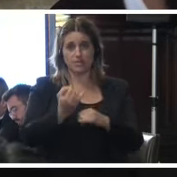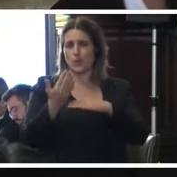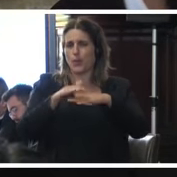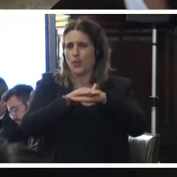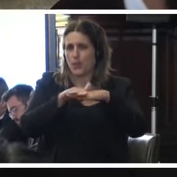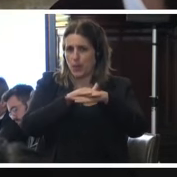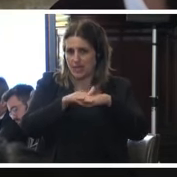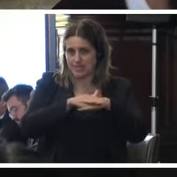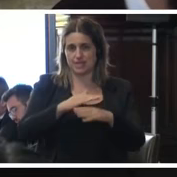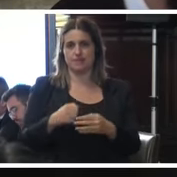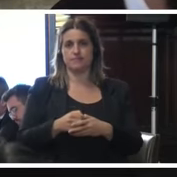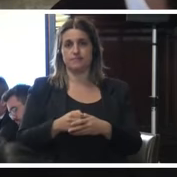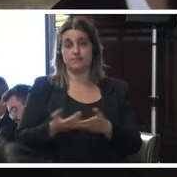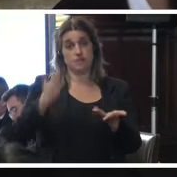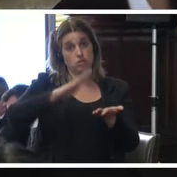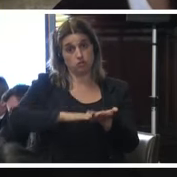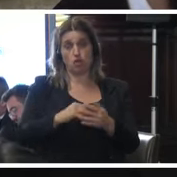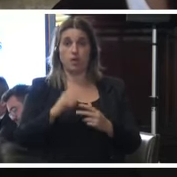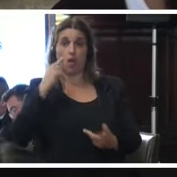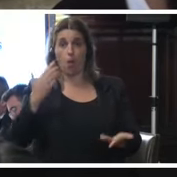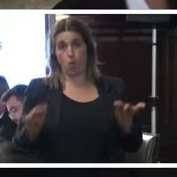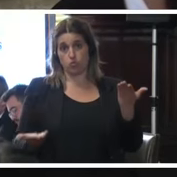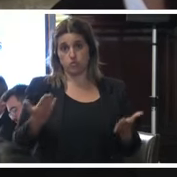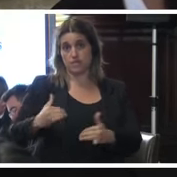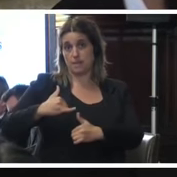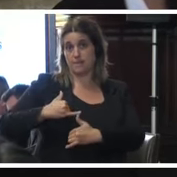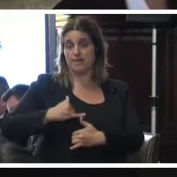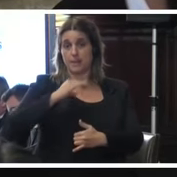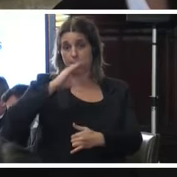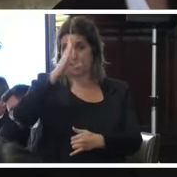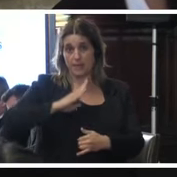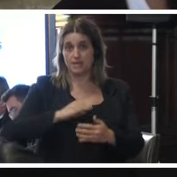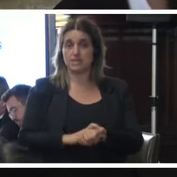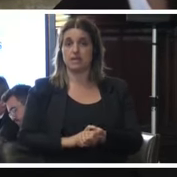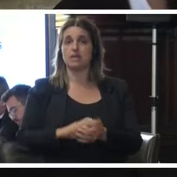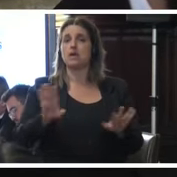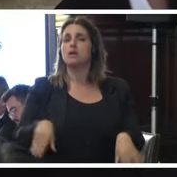on the Brazilian military injustice and on why we believe